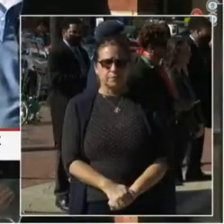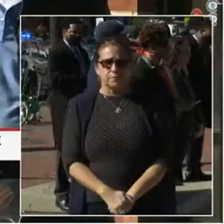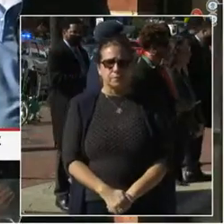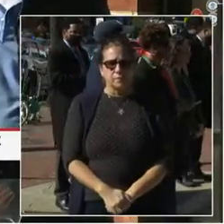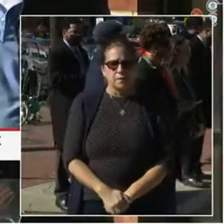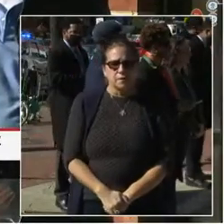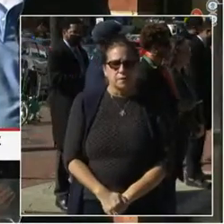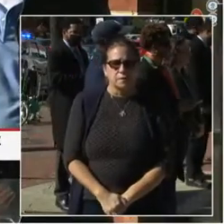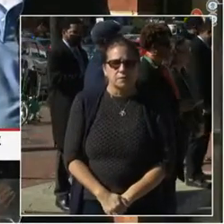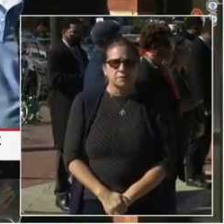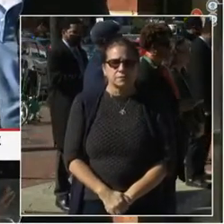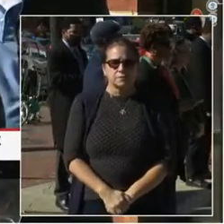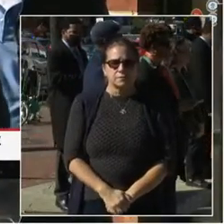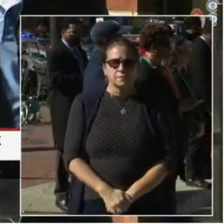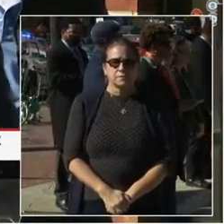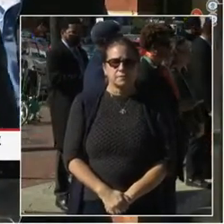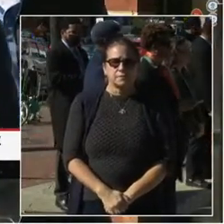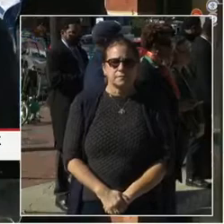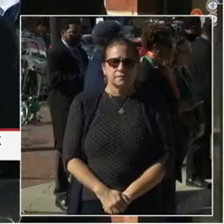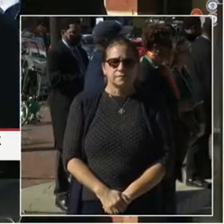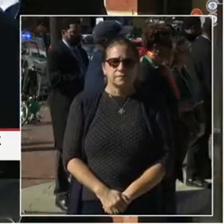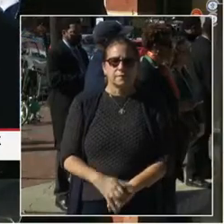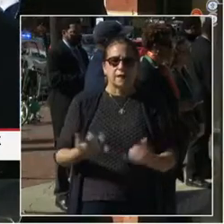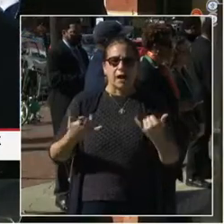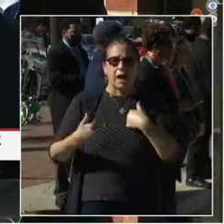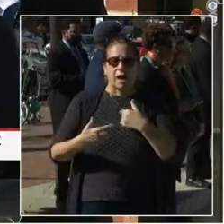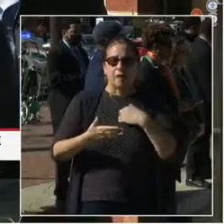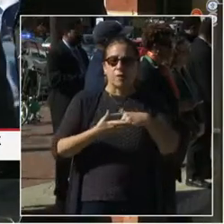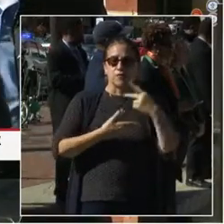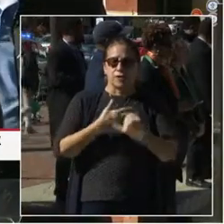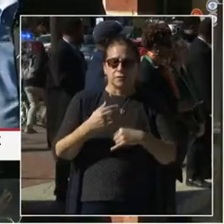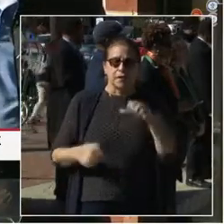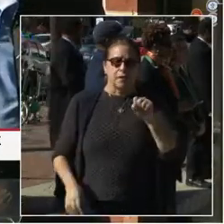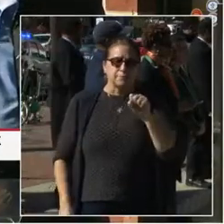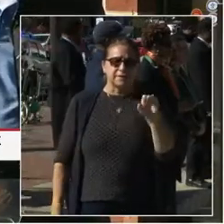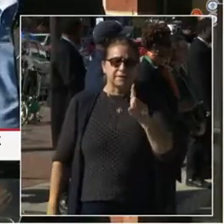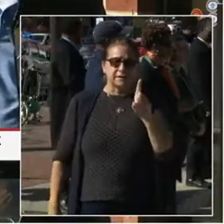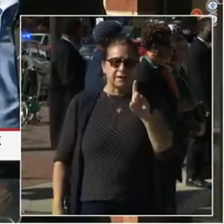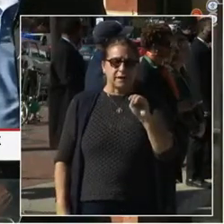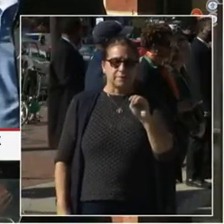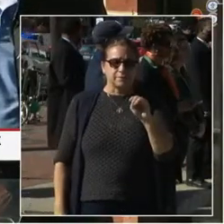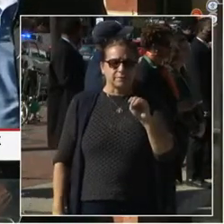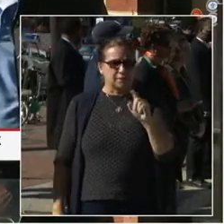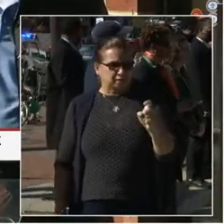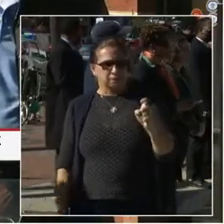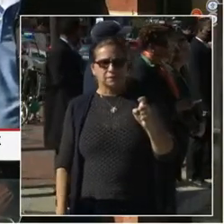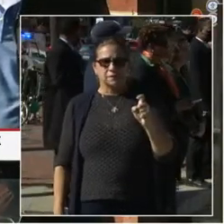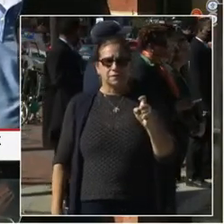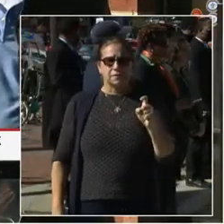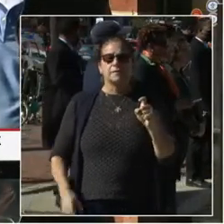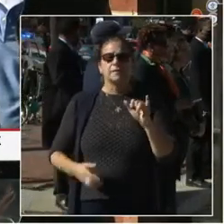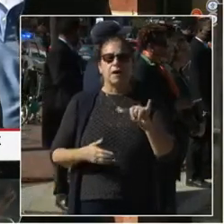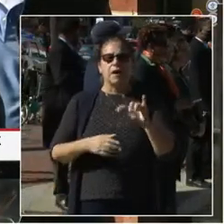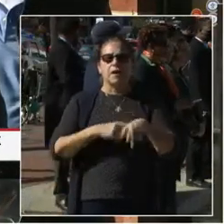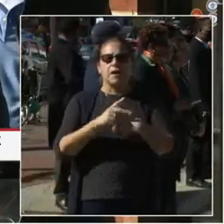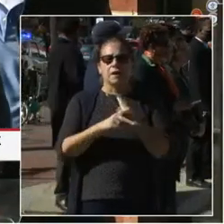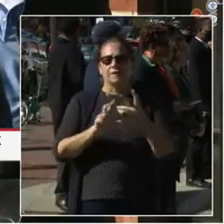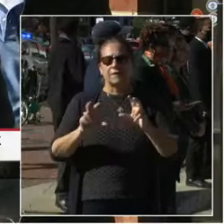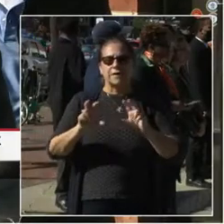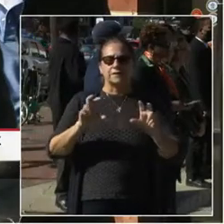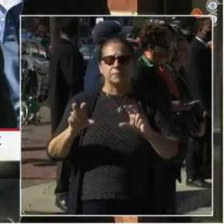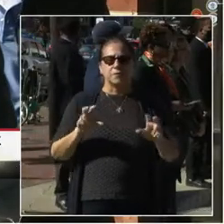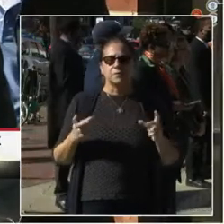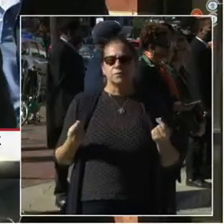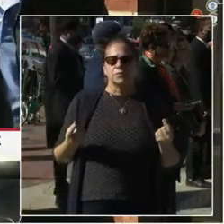not charity, it's actually an investment, so you'll get a return on that investment. And so what DemPed has done has helped small businesses get on